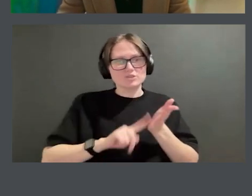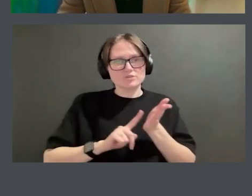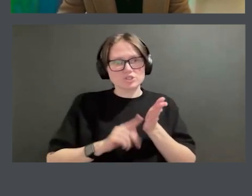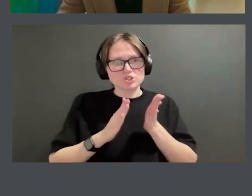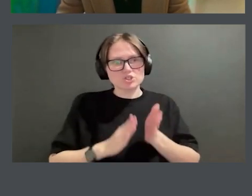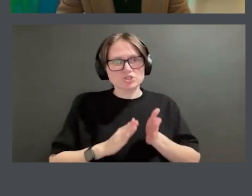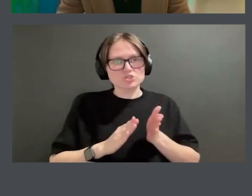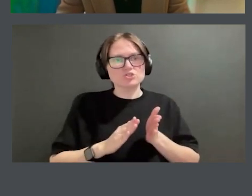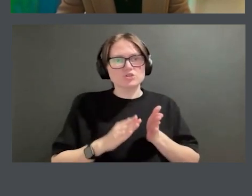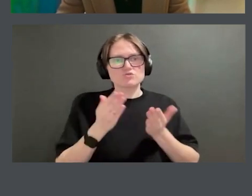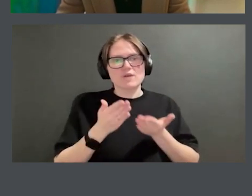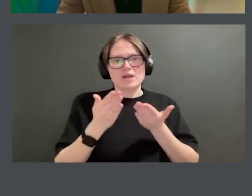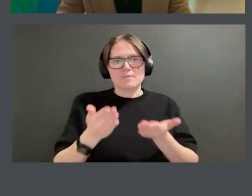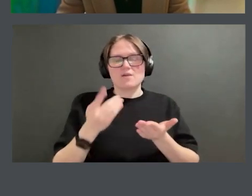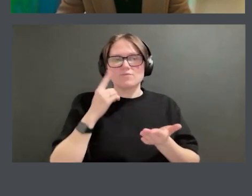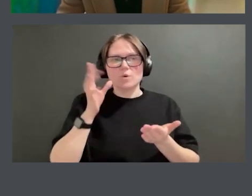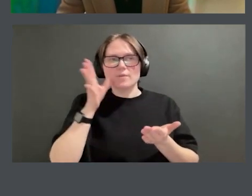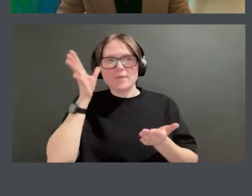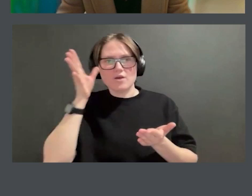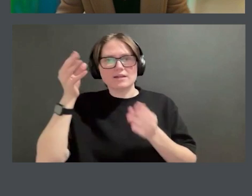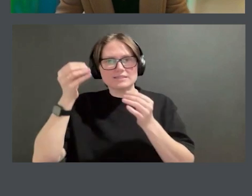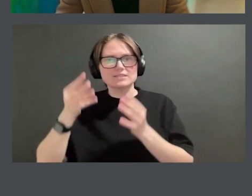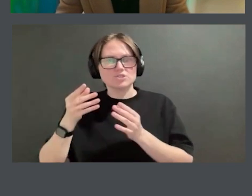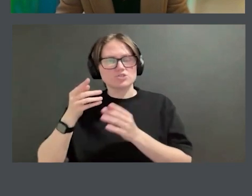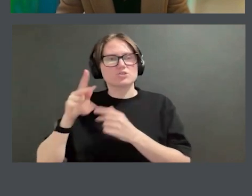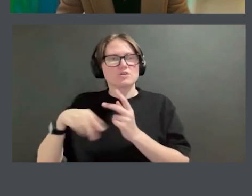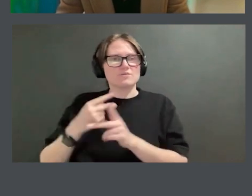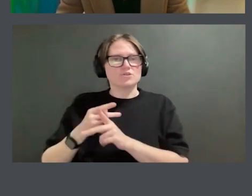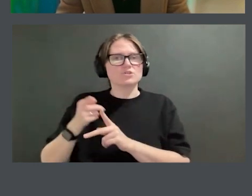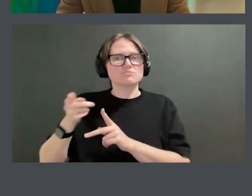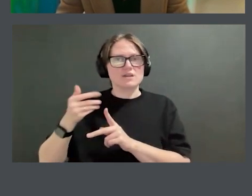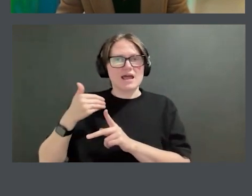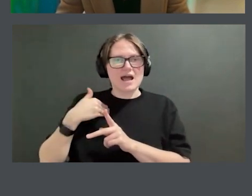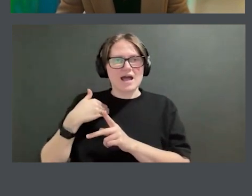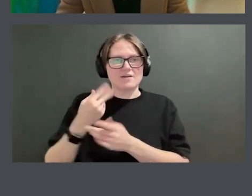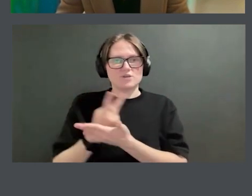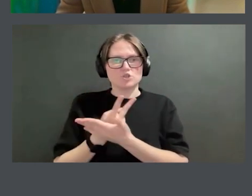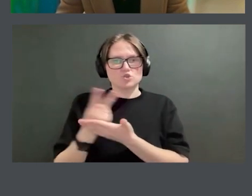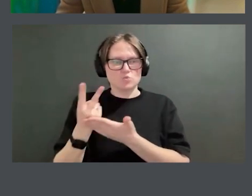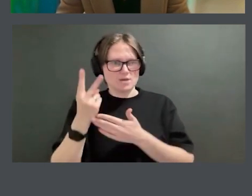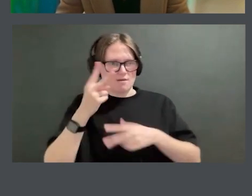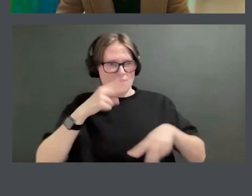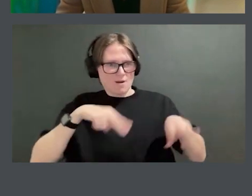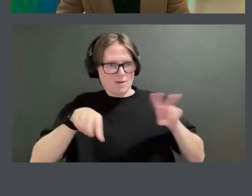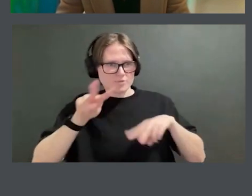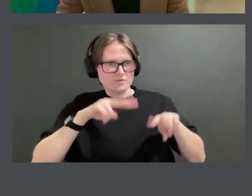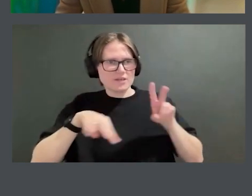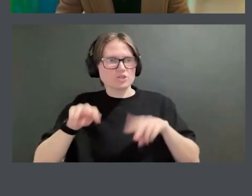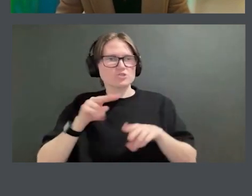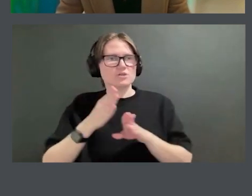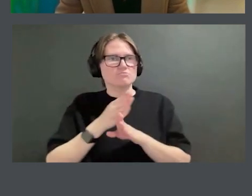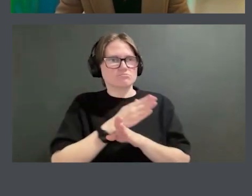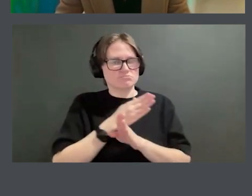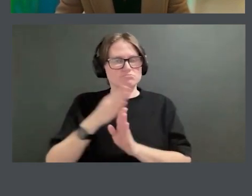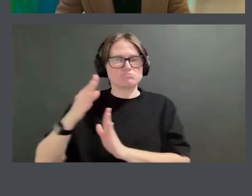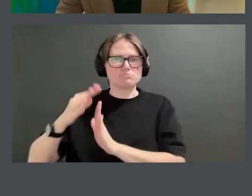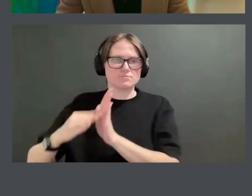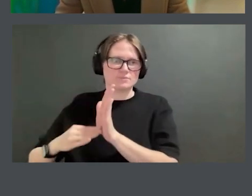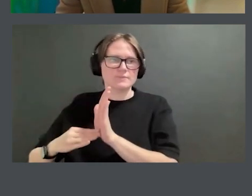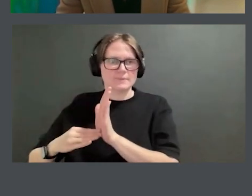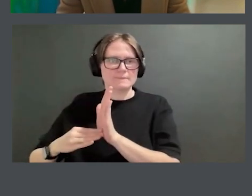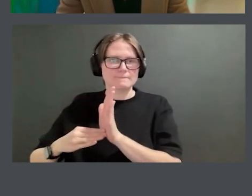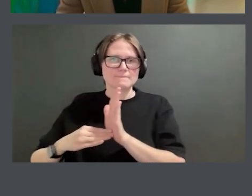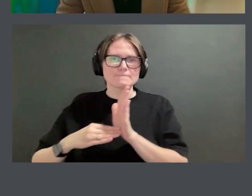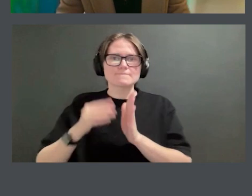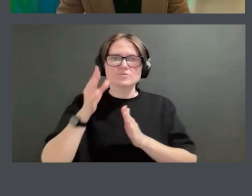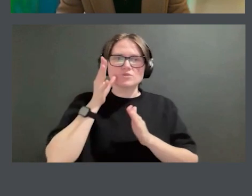and Noble, do recommend that for the parent and the teacher versions, that there's a 2-week observation period prior, wherein the parents